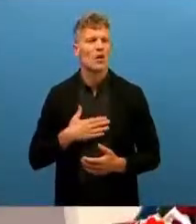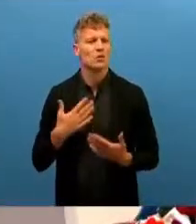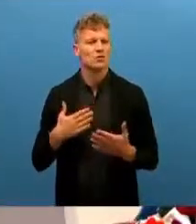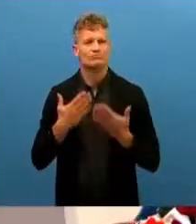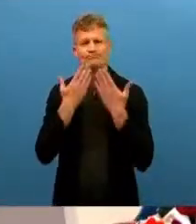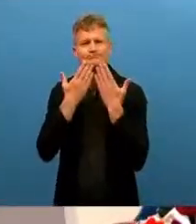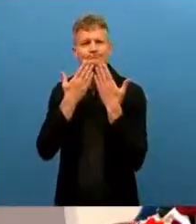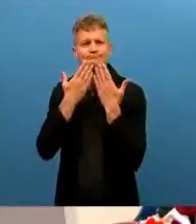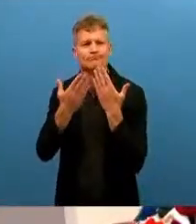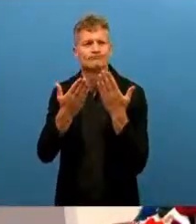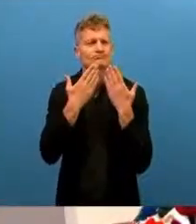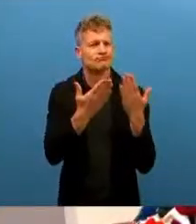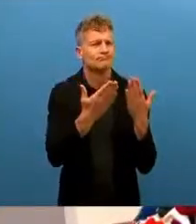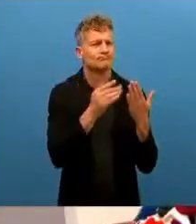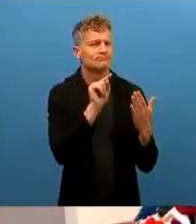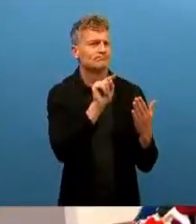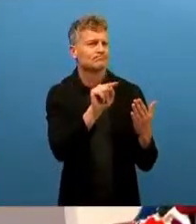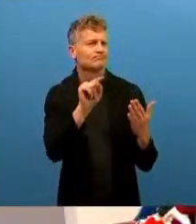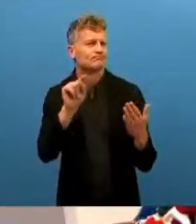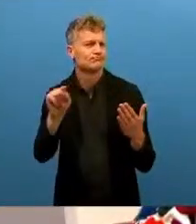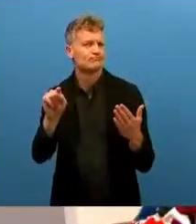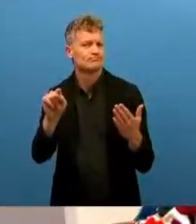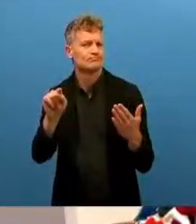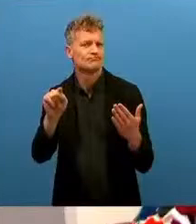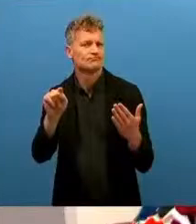representatives of